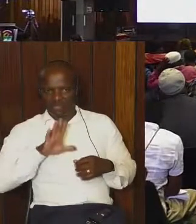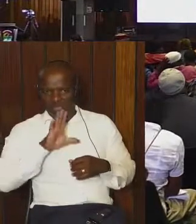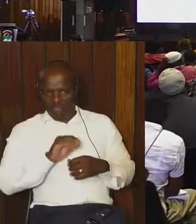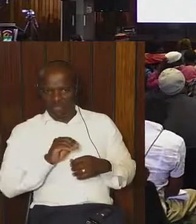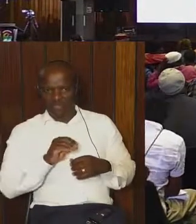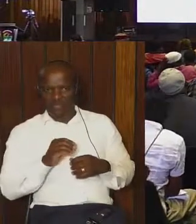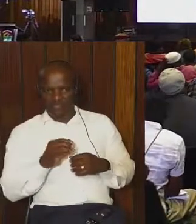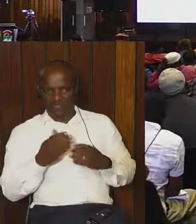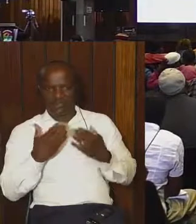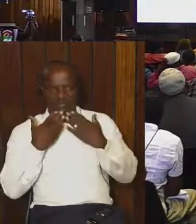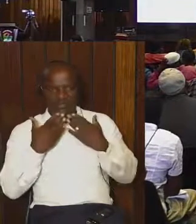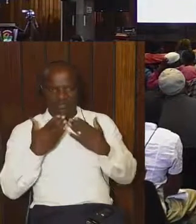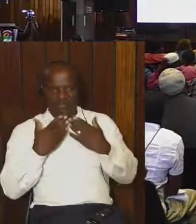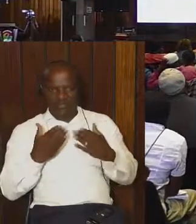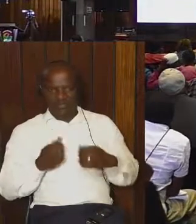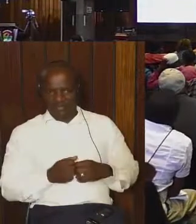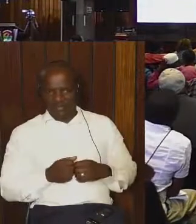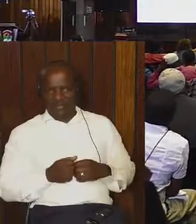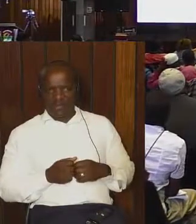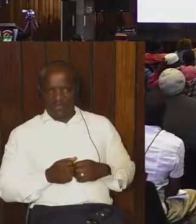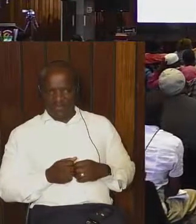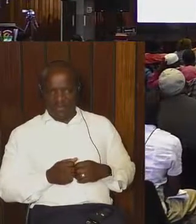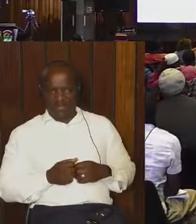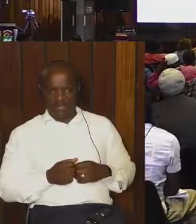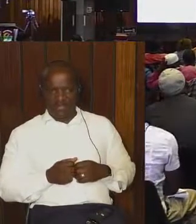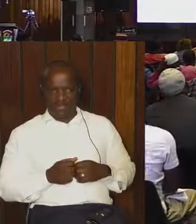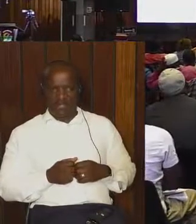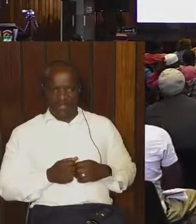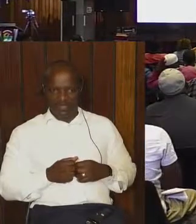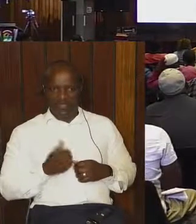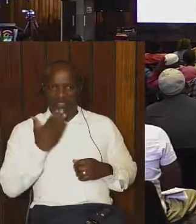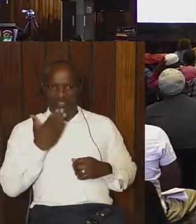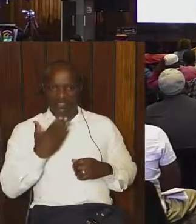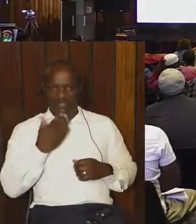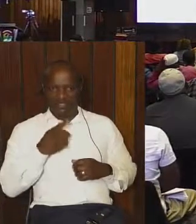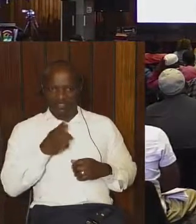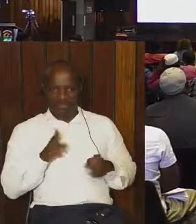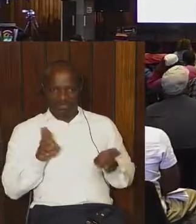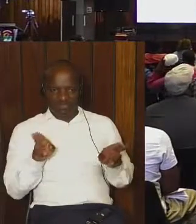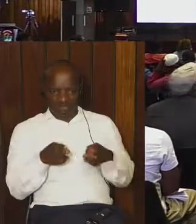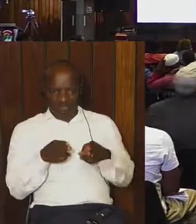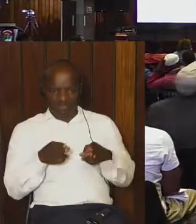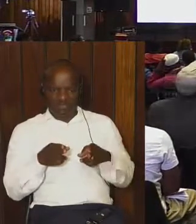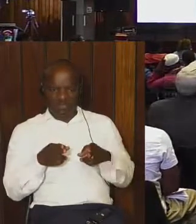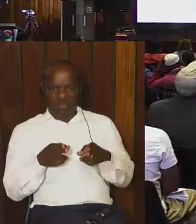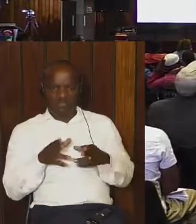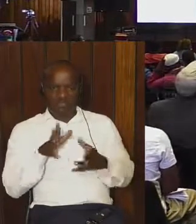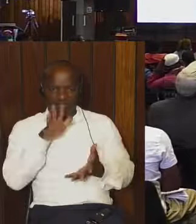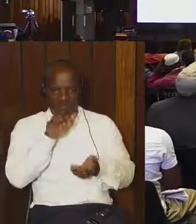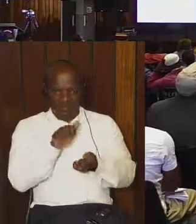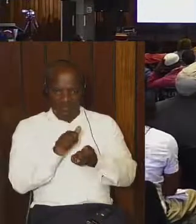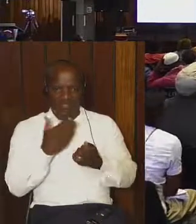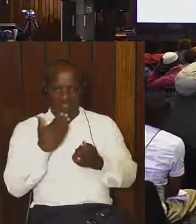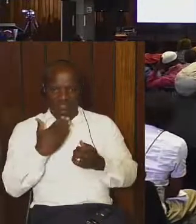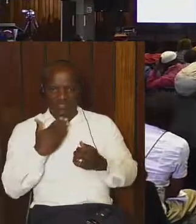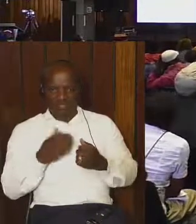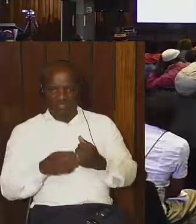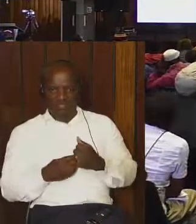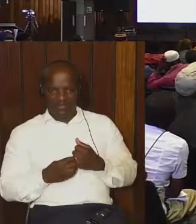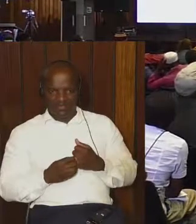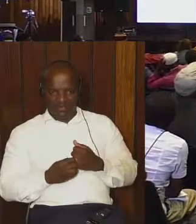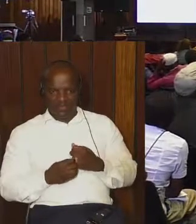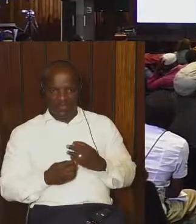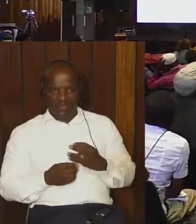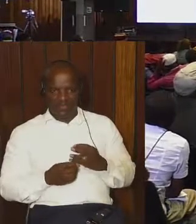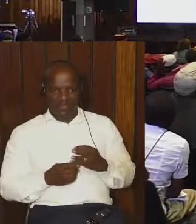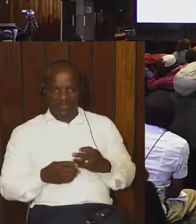the panel. Thank you. Thank you very much, and thank you for keeping it brief. Maybe I can just say, going from now for the rest, let's give